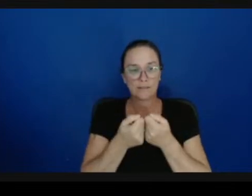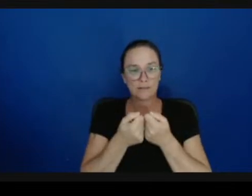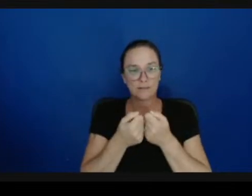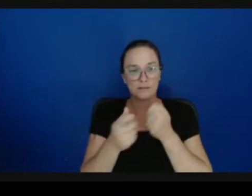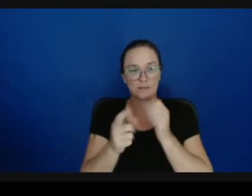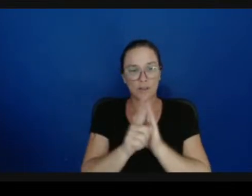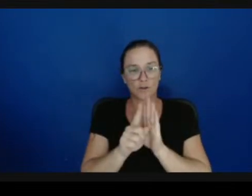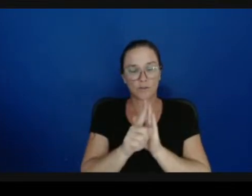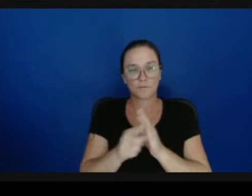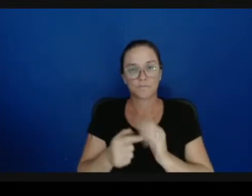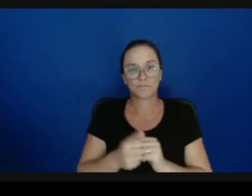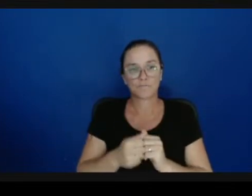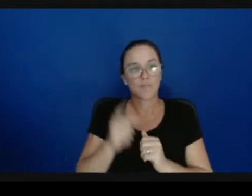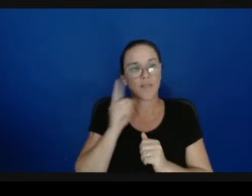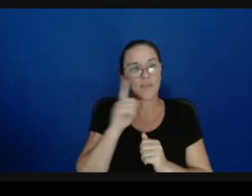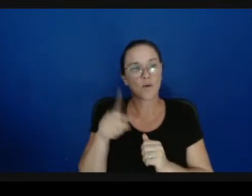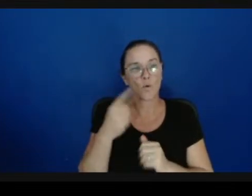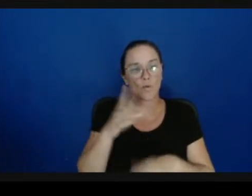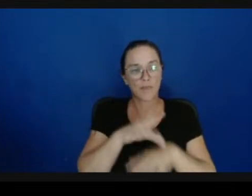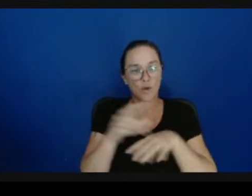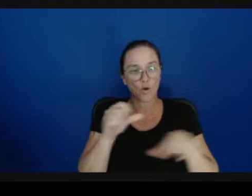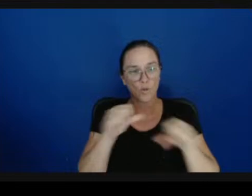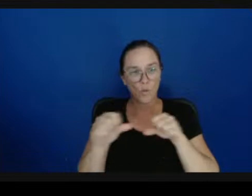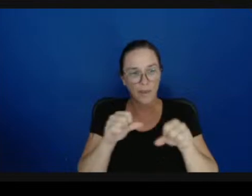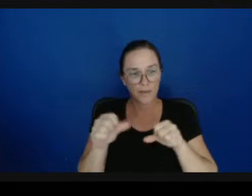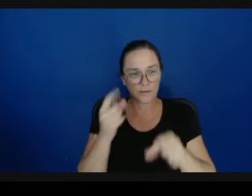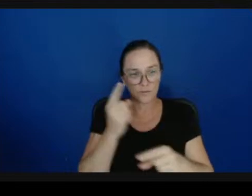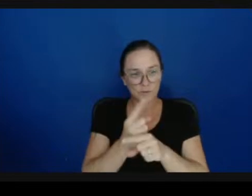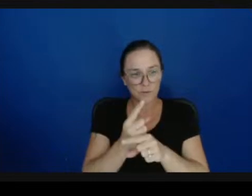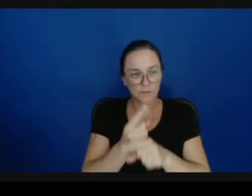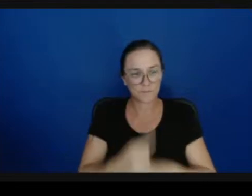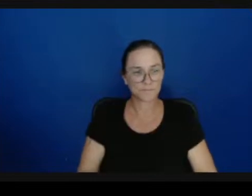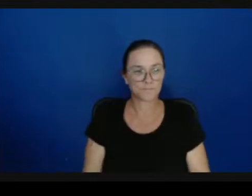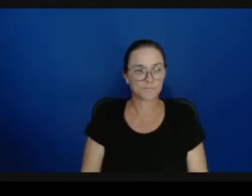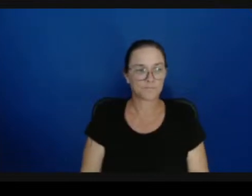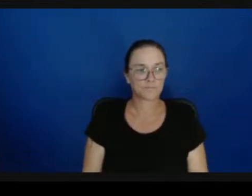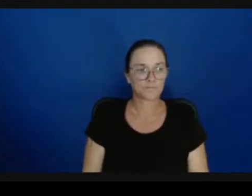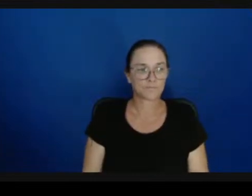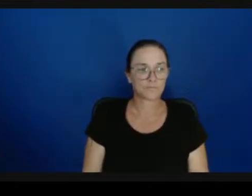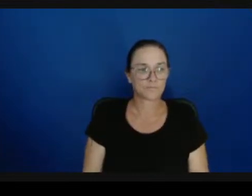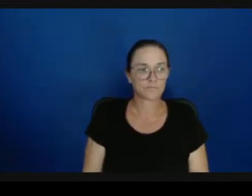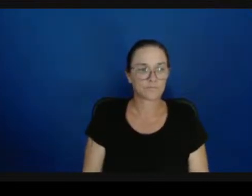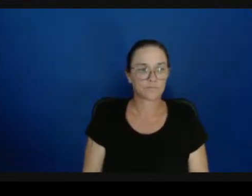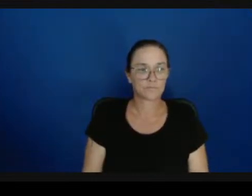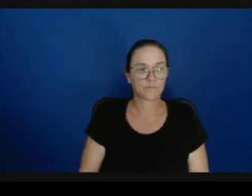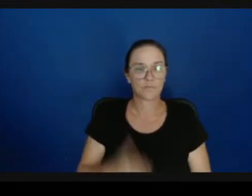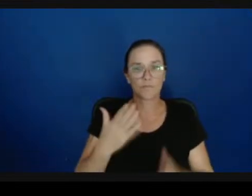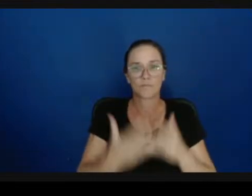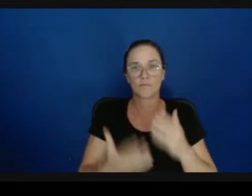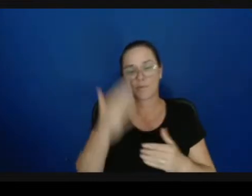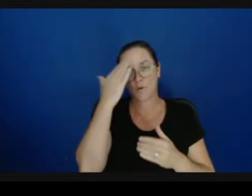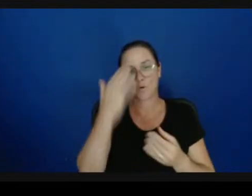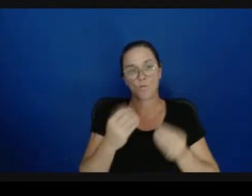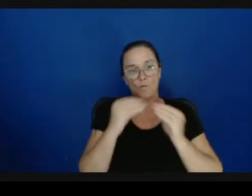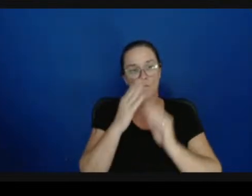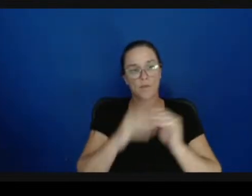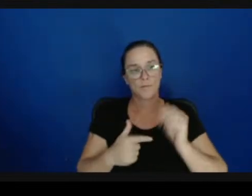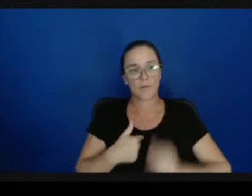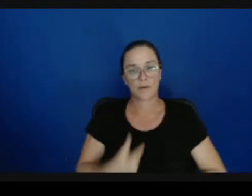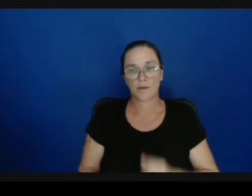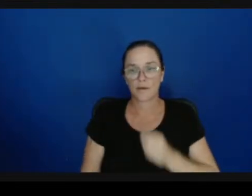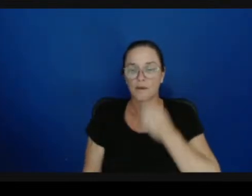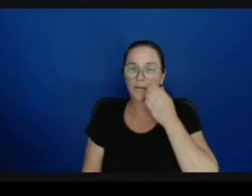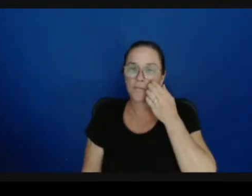I think it's just the earthquakes that they do. Maybe you know more than I do on that. I don't know the answer to that. No.